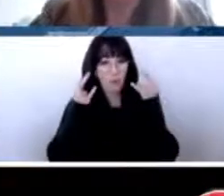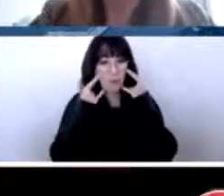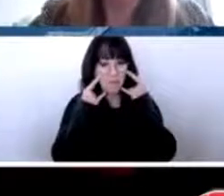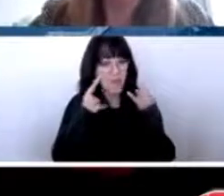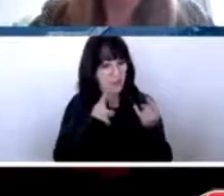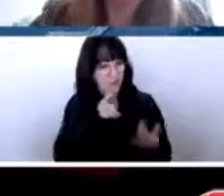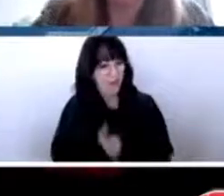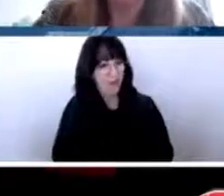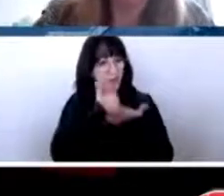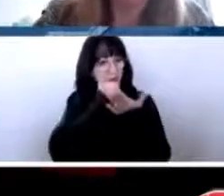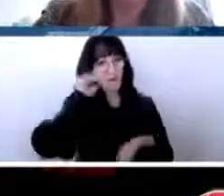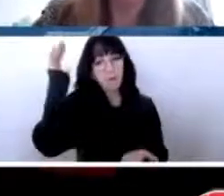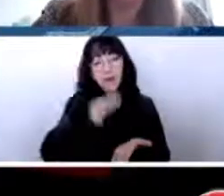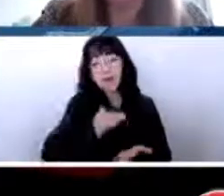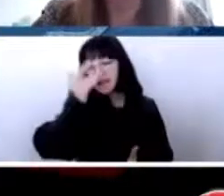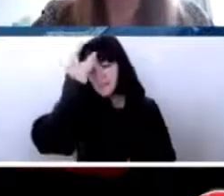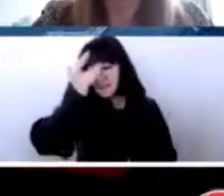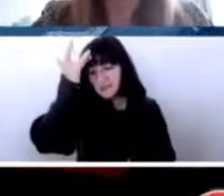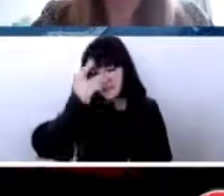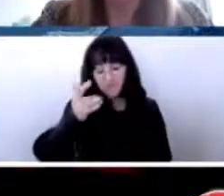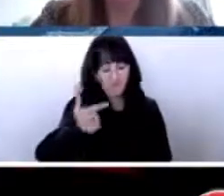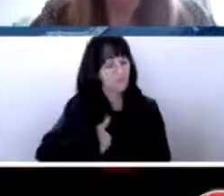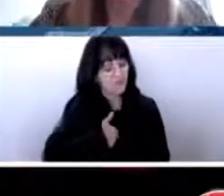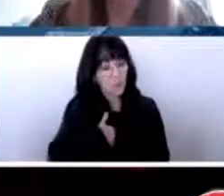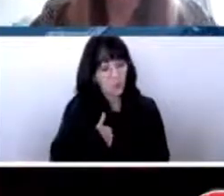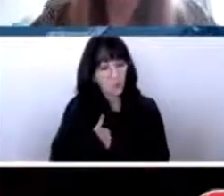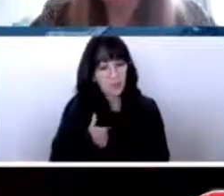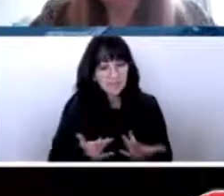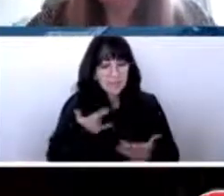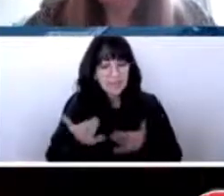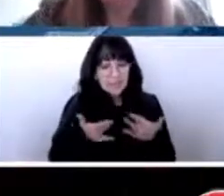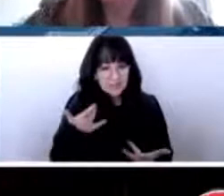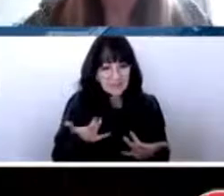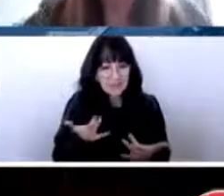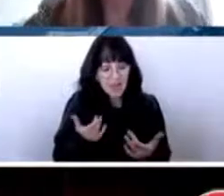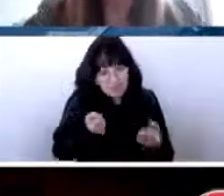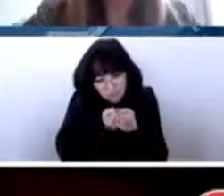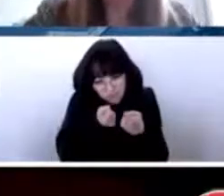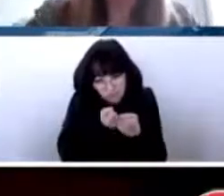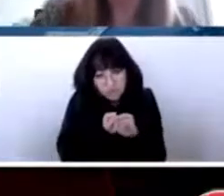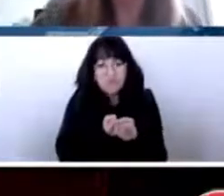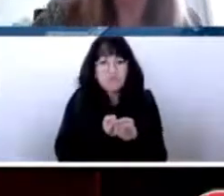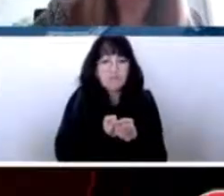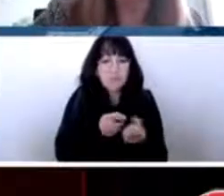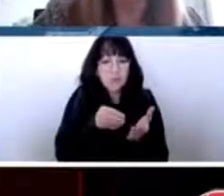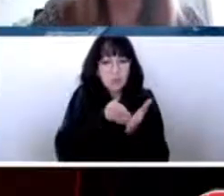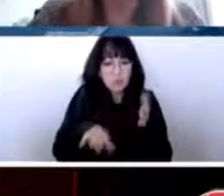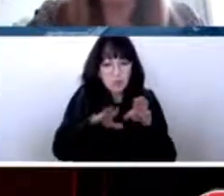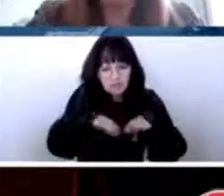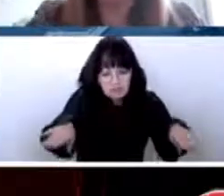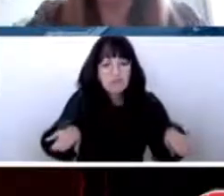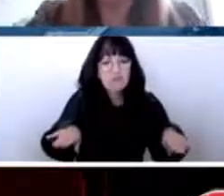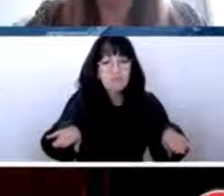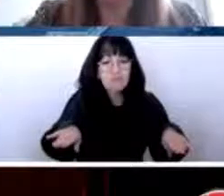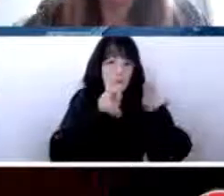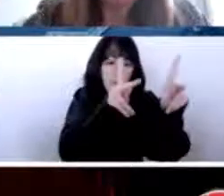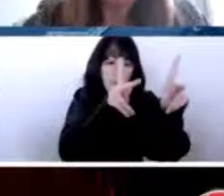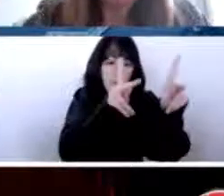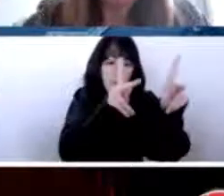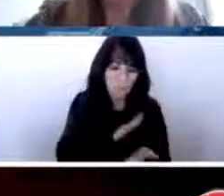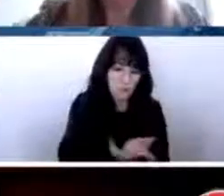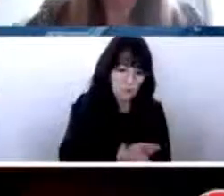So we're excited for kids to get back to school this week. But let's talk a little bit about